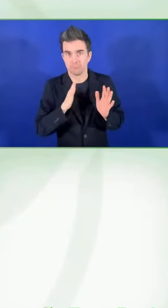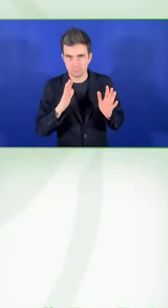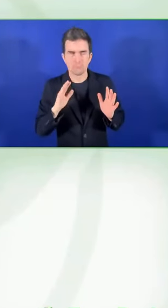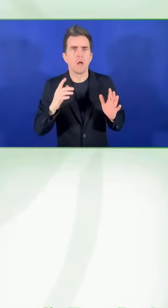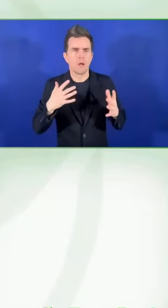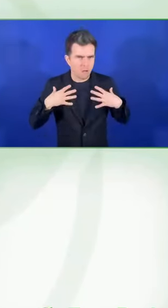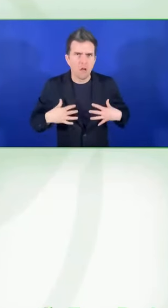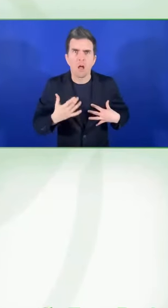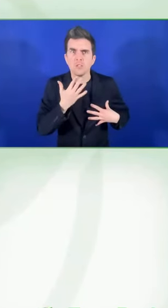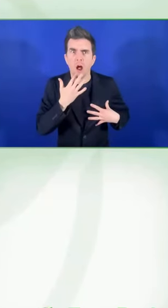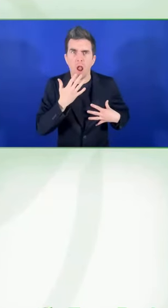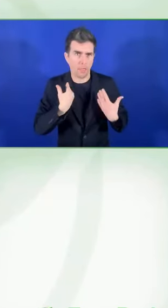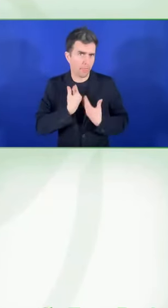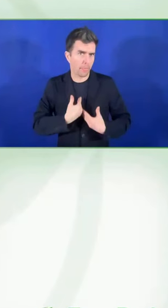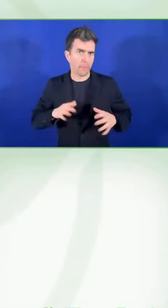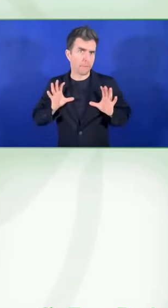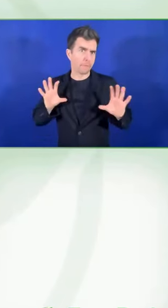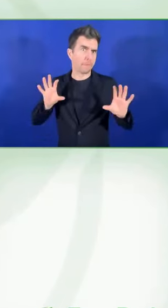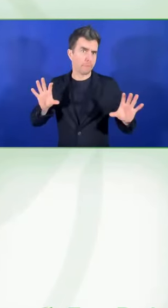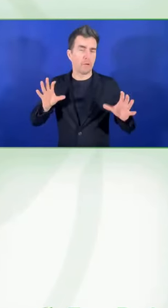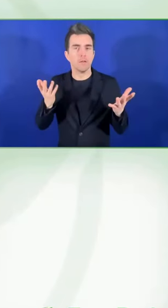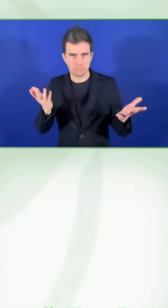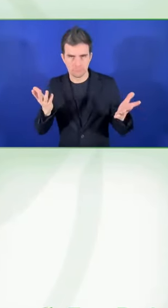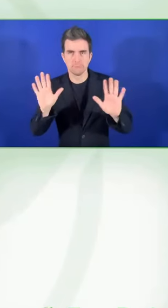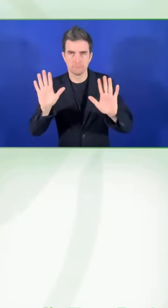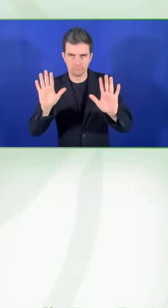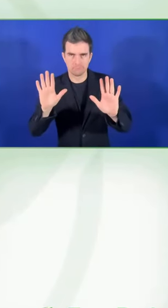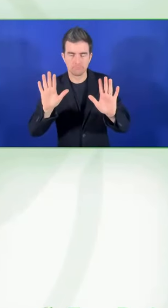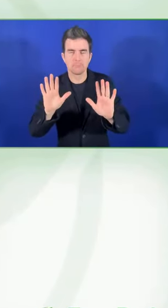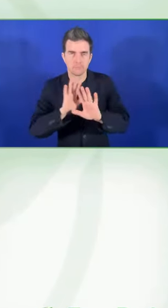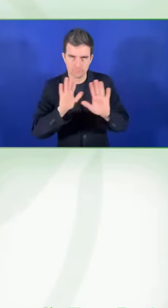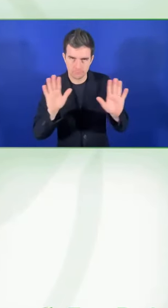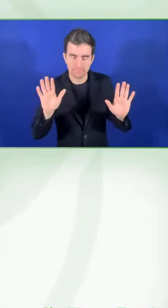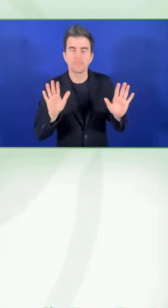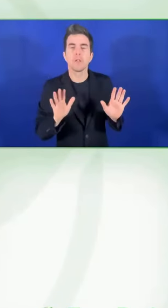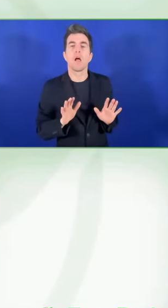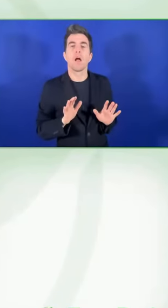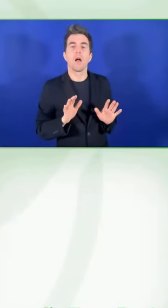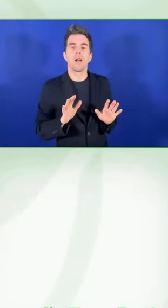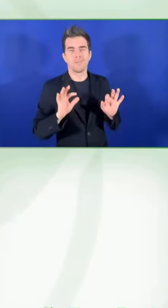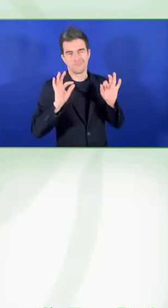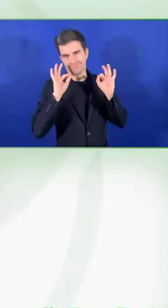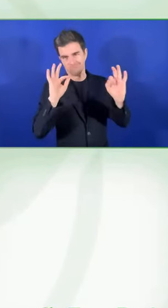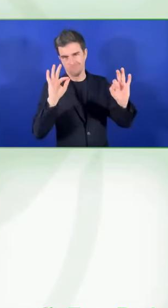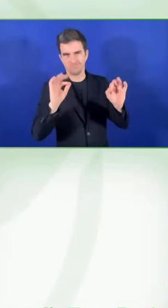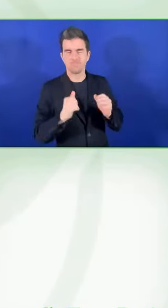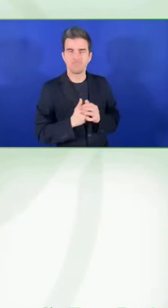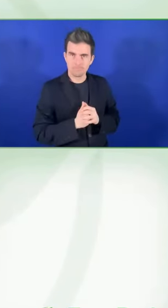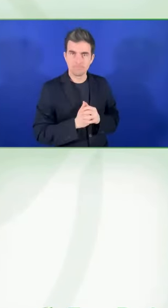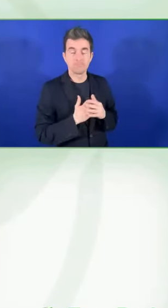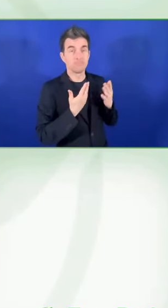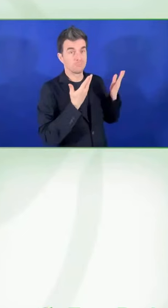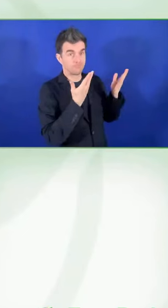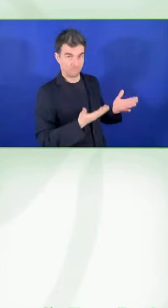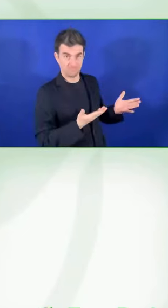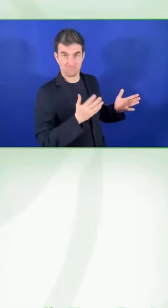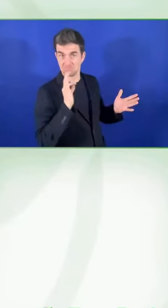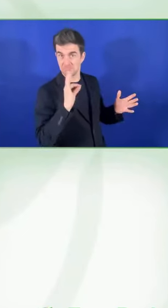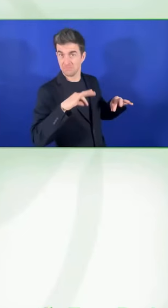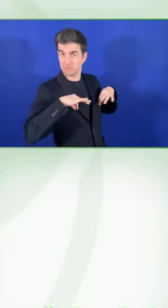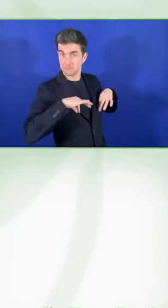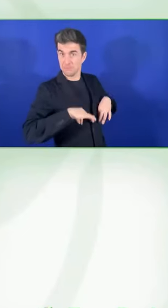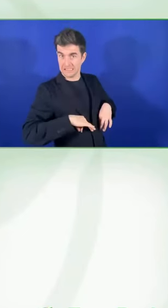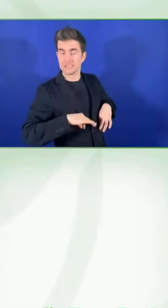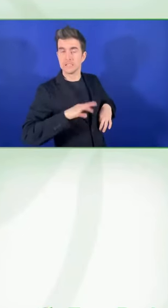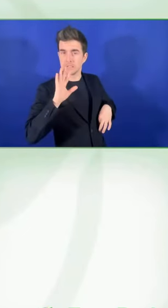Minister for Social Affairs and Health to join us in the Zero Conference in 10 years. Thank you for that. Yeah.